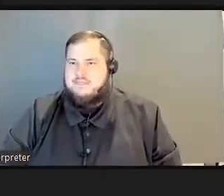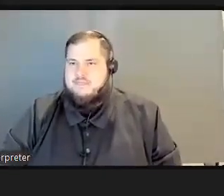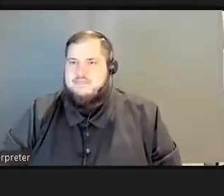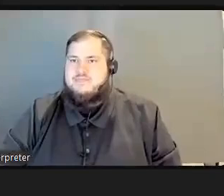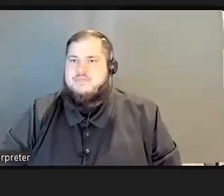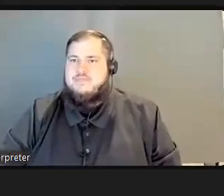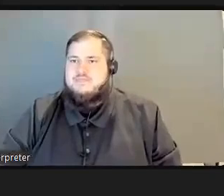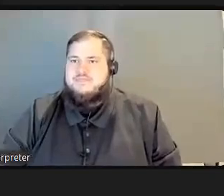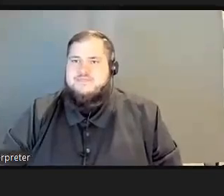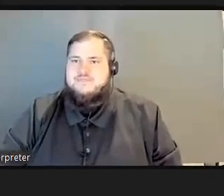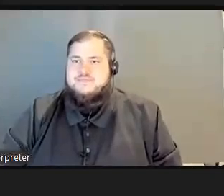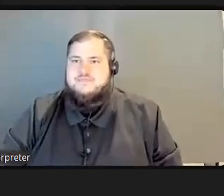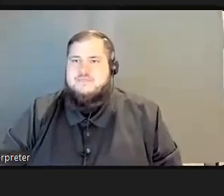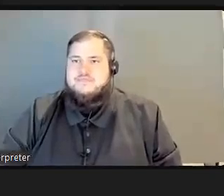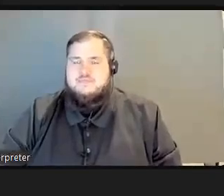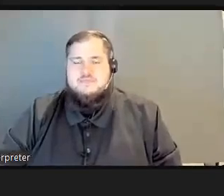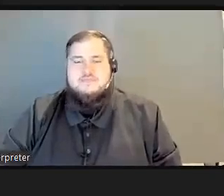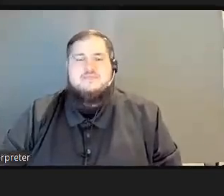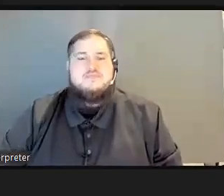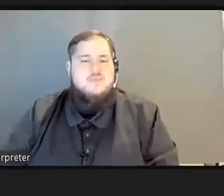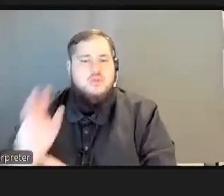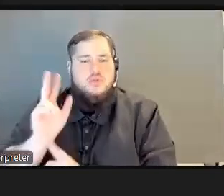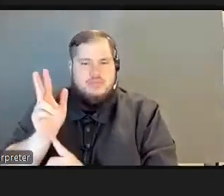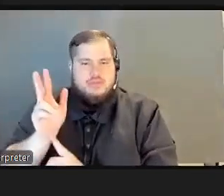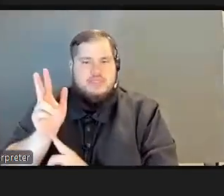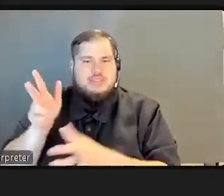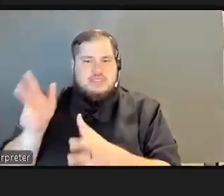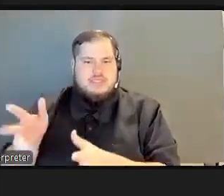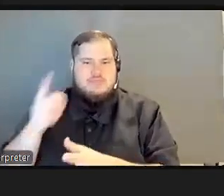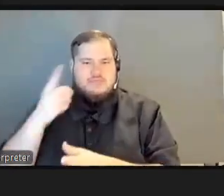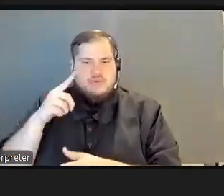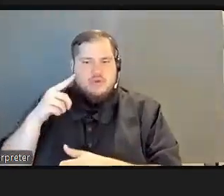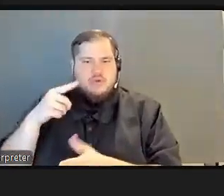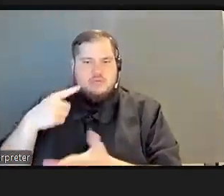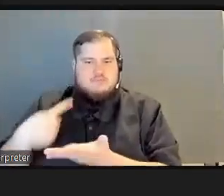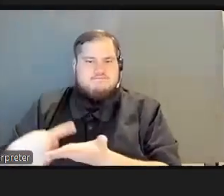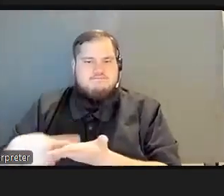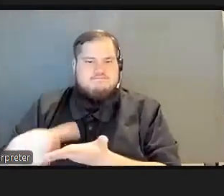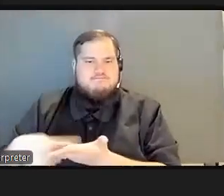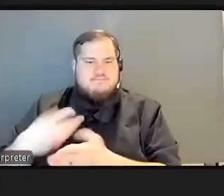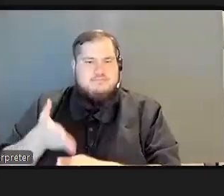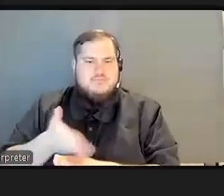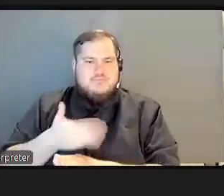All right, any further discussion? 3 minutes left for this before we move forward.